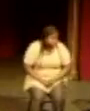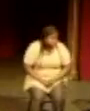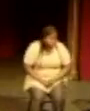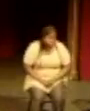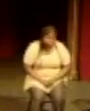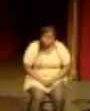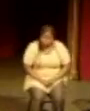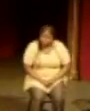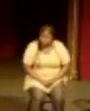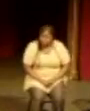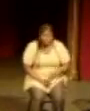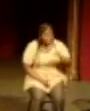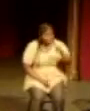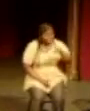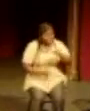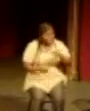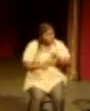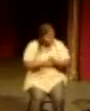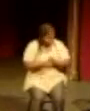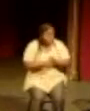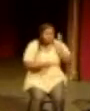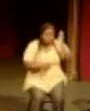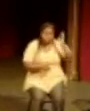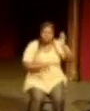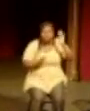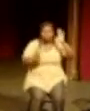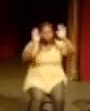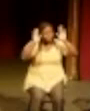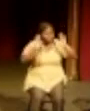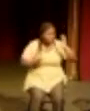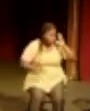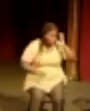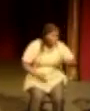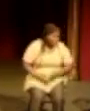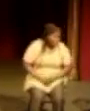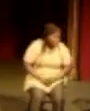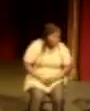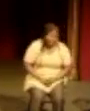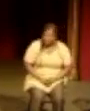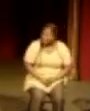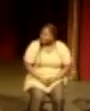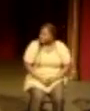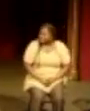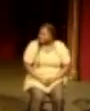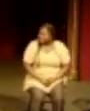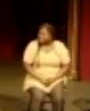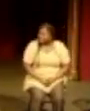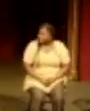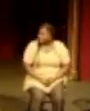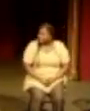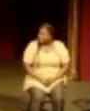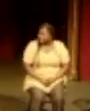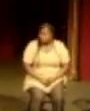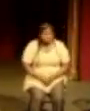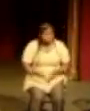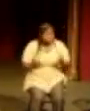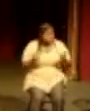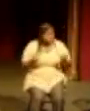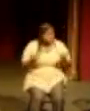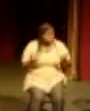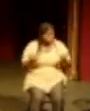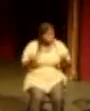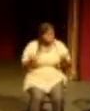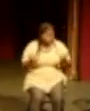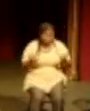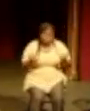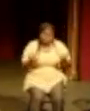fabulous, fabulous year in front of us, and I just can't wait to get after it. Today's format, for those of you that have been here